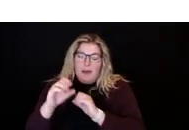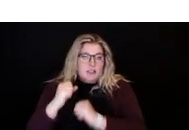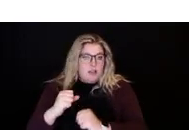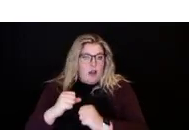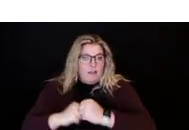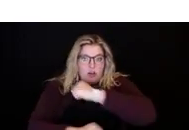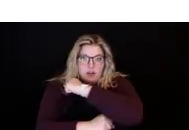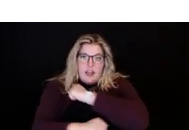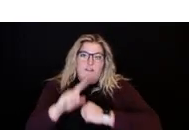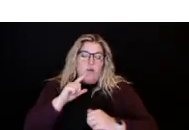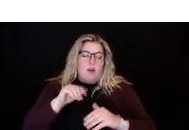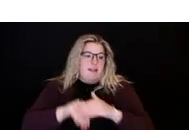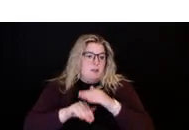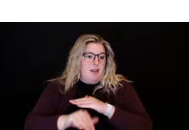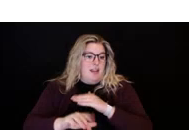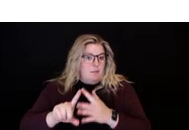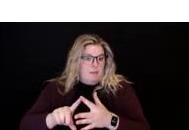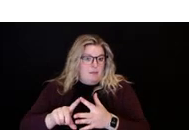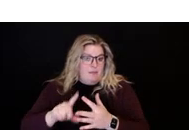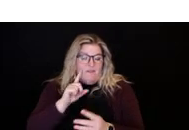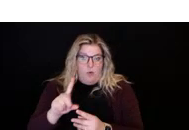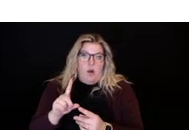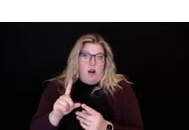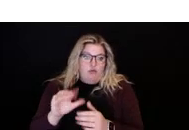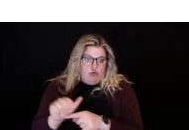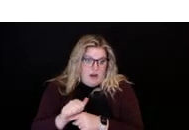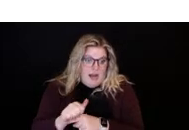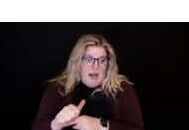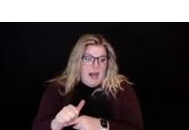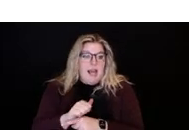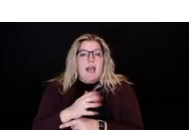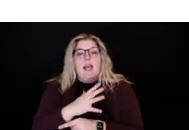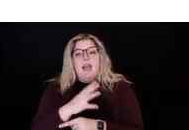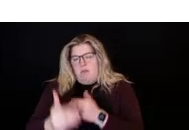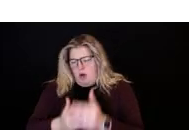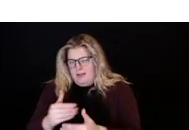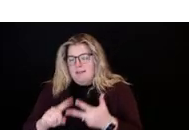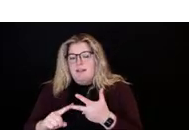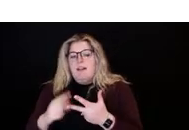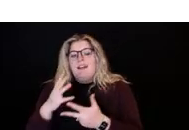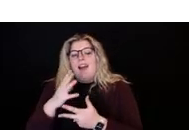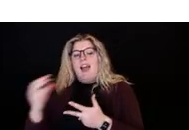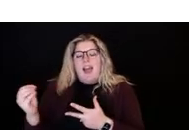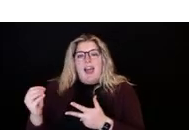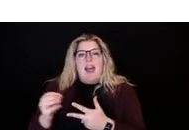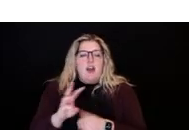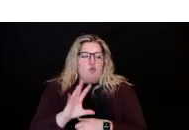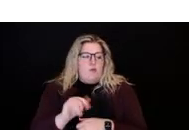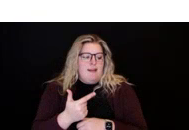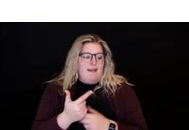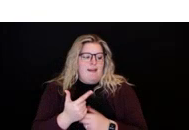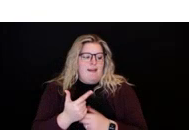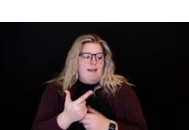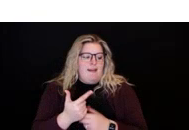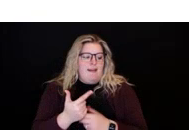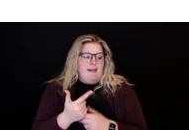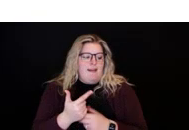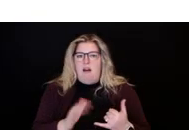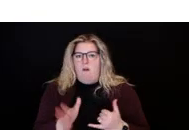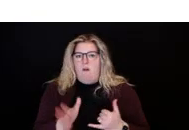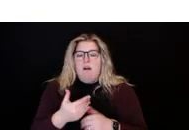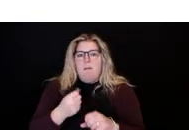and front-end training and process, and then finally looking beyond current WCAG requirements to sort of